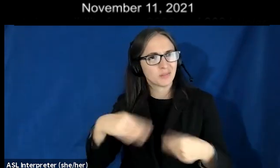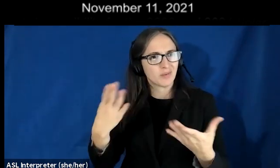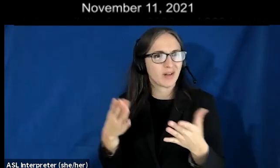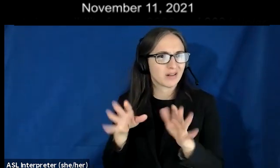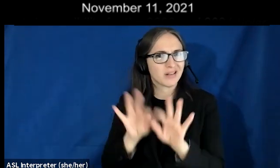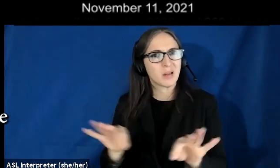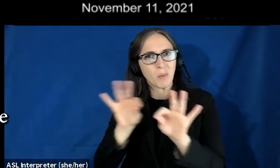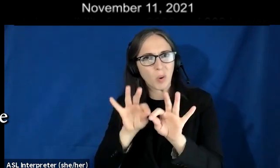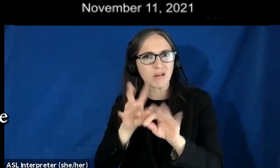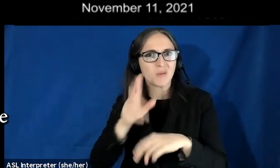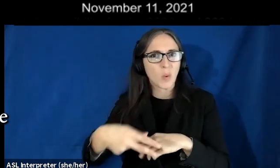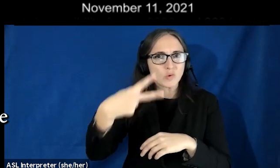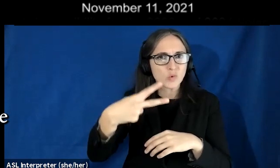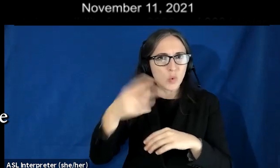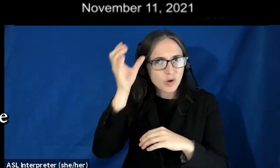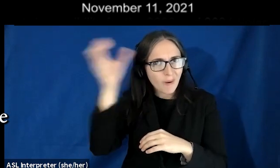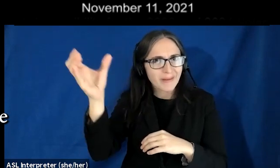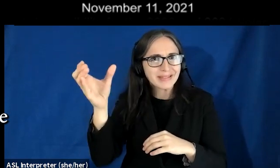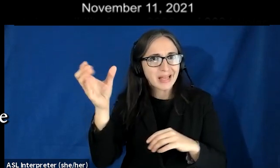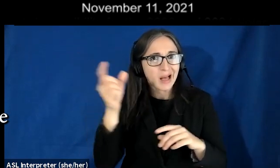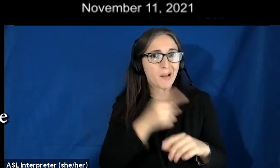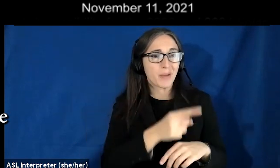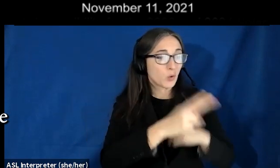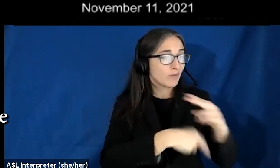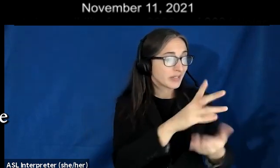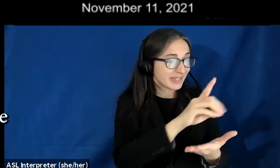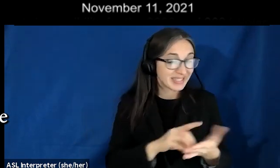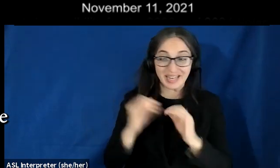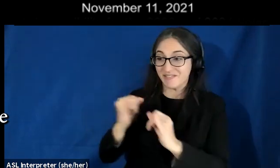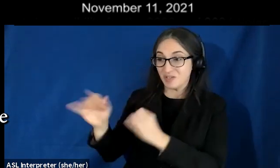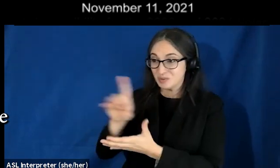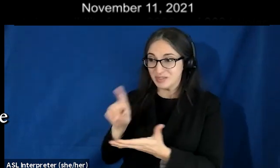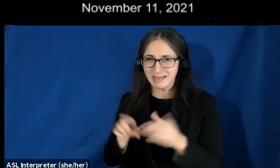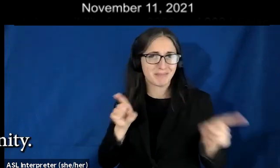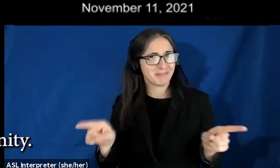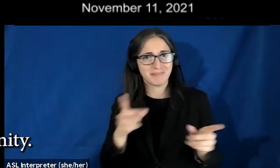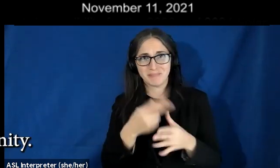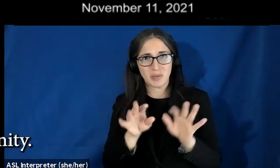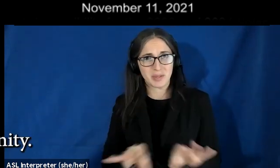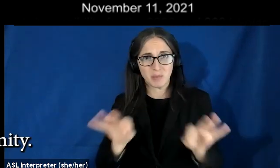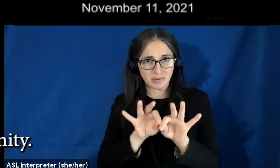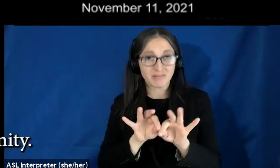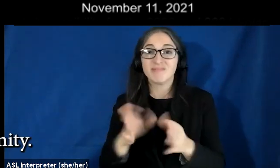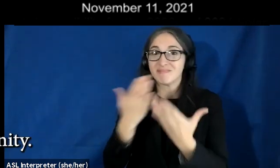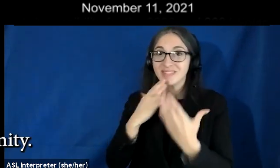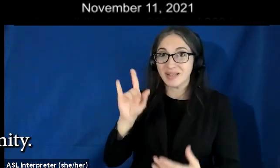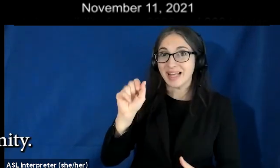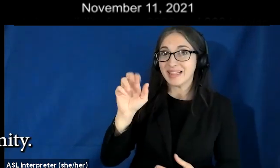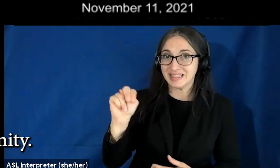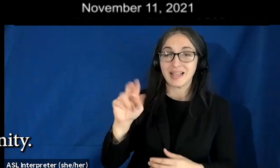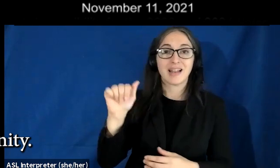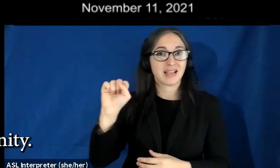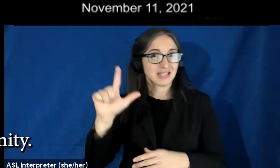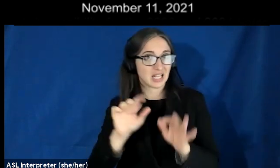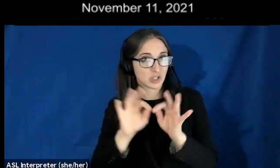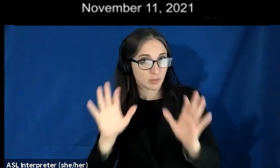these two concepts. I want to say thank you, Kathleen, and ASL interpreter for both and